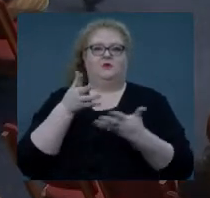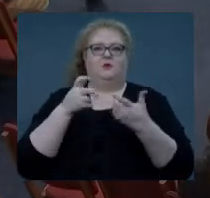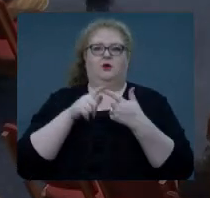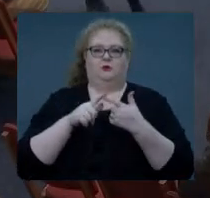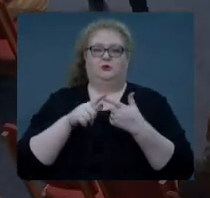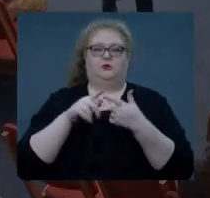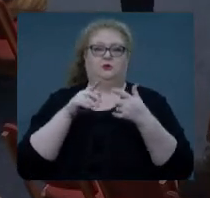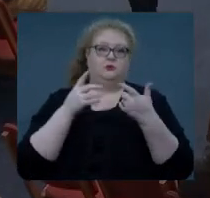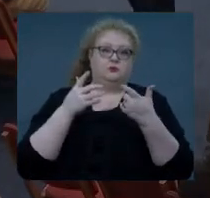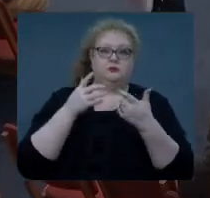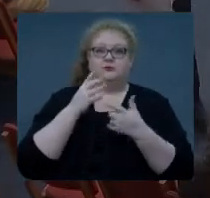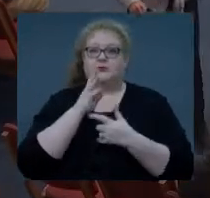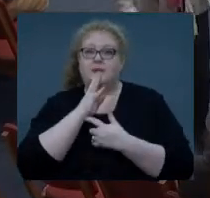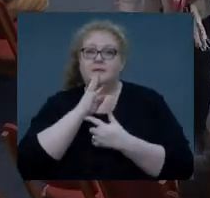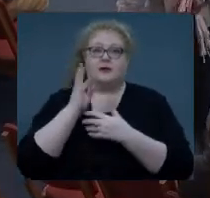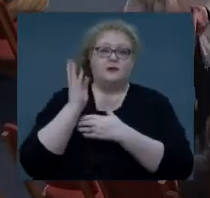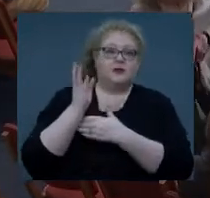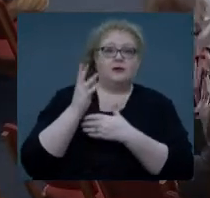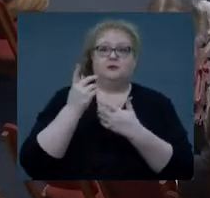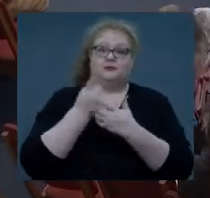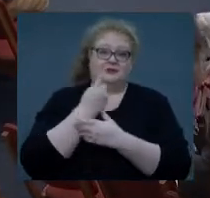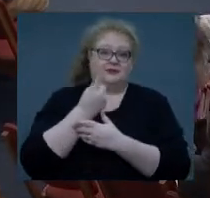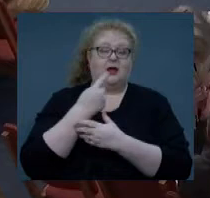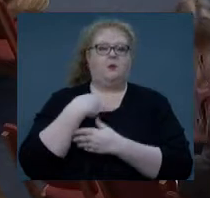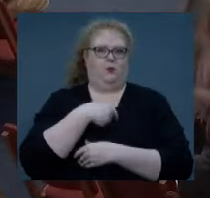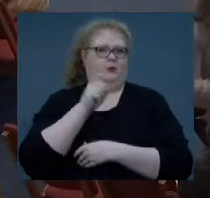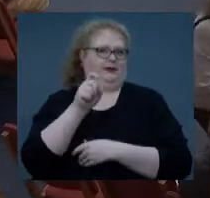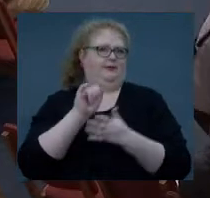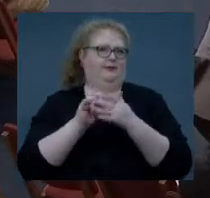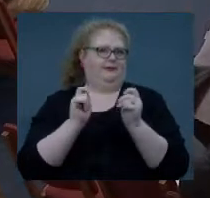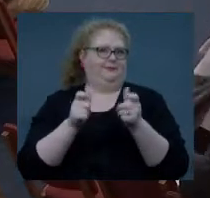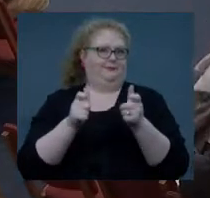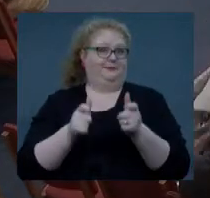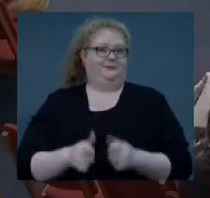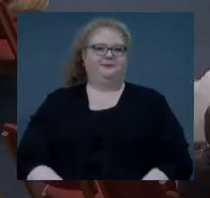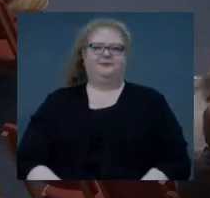something, fill out a green card, and we need it pronto.